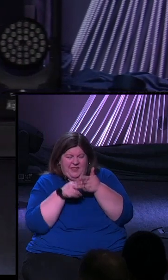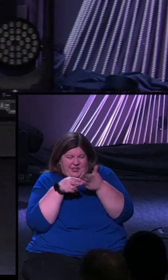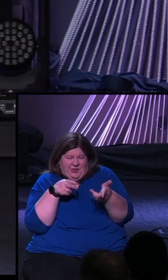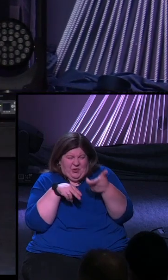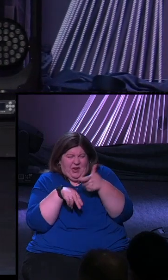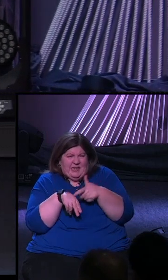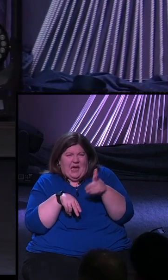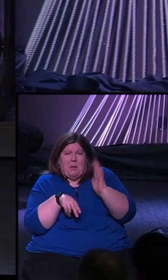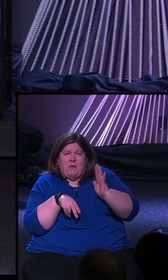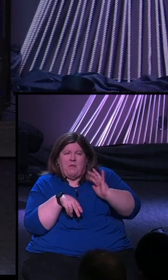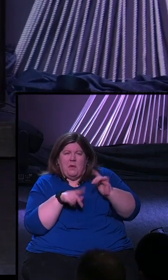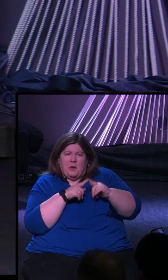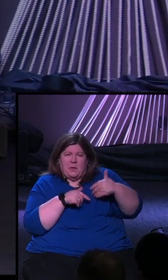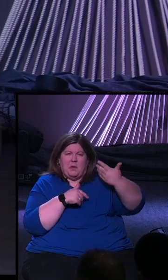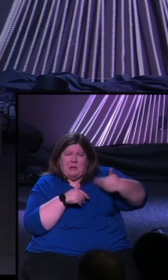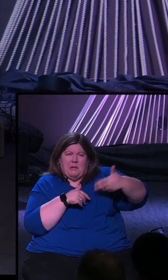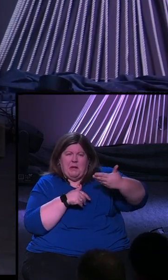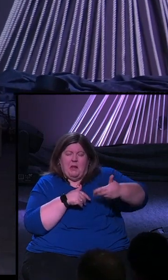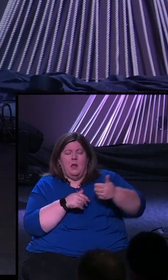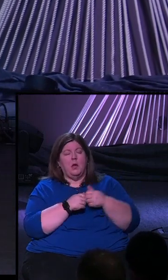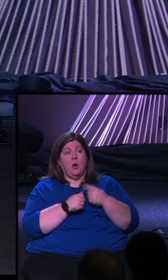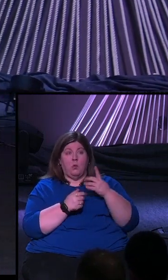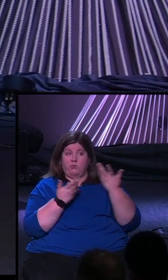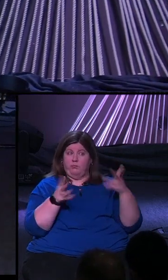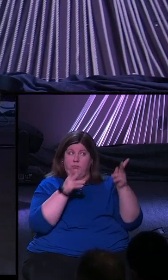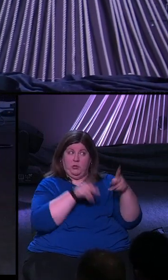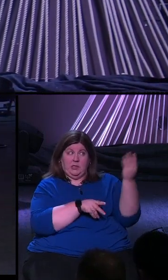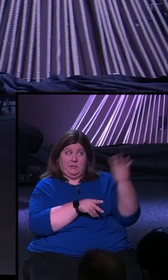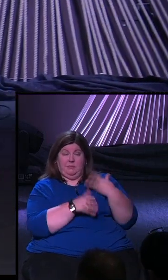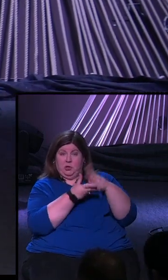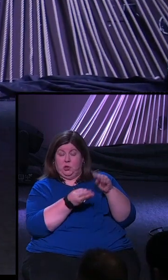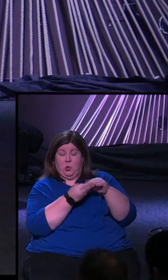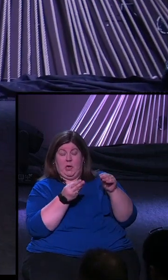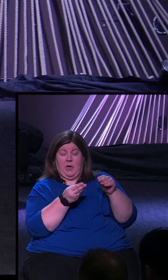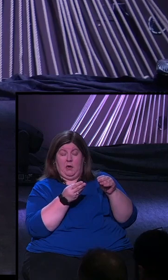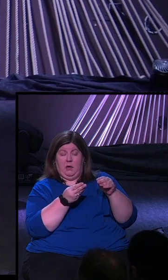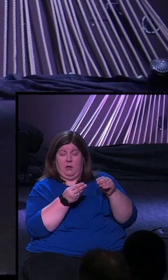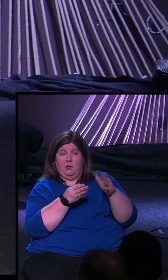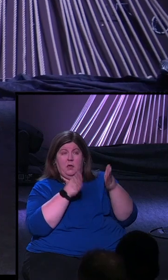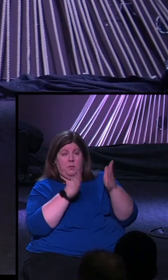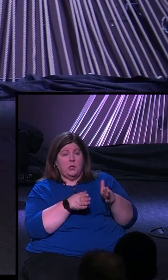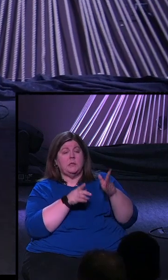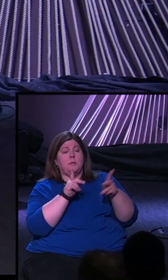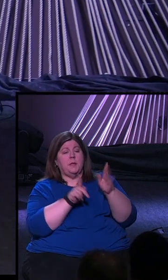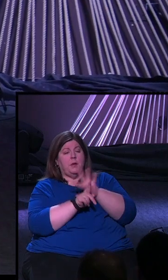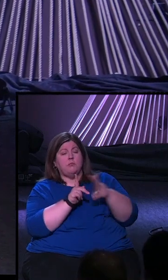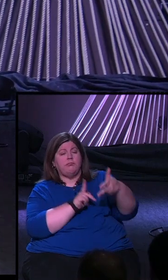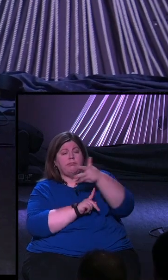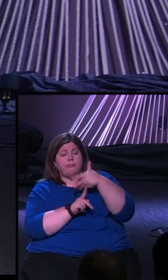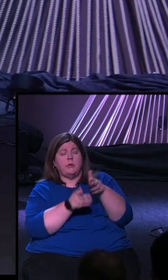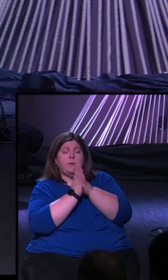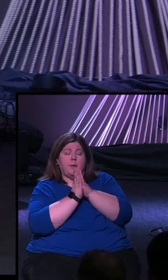when we did this in service, we had a story of someone that I know. She gathered up with the people around her, and after they